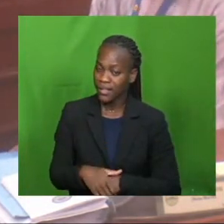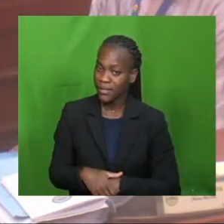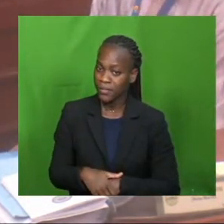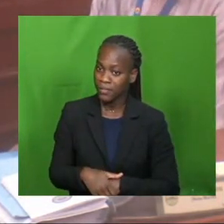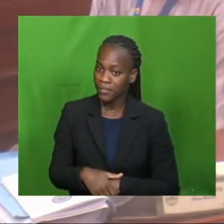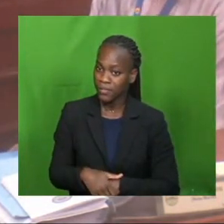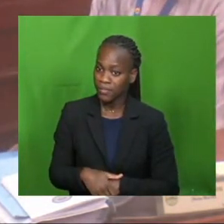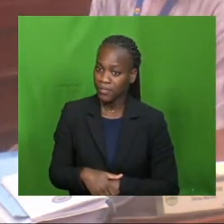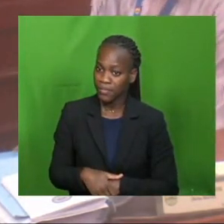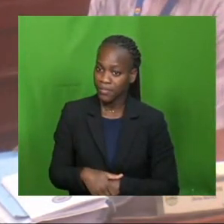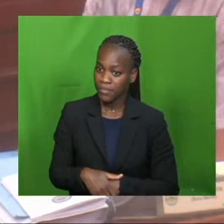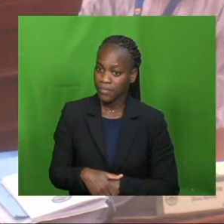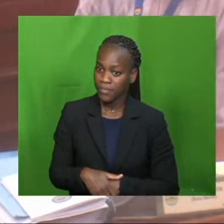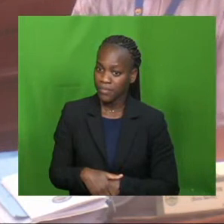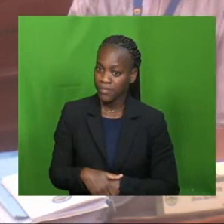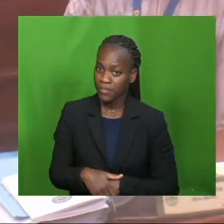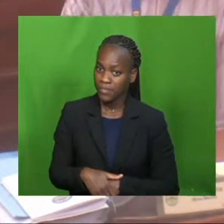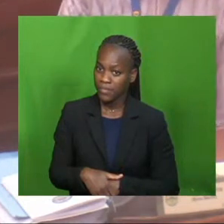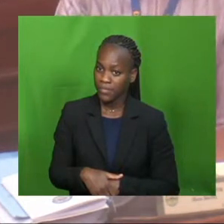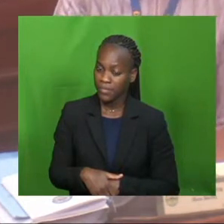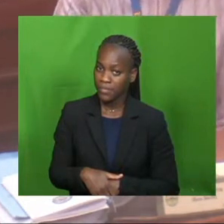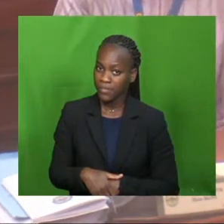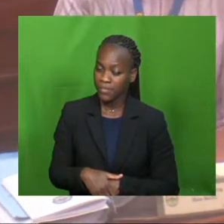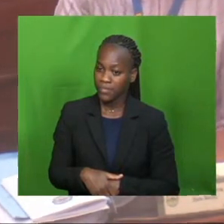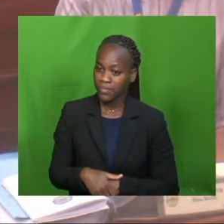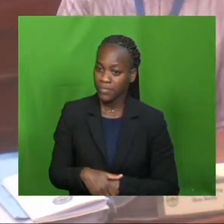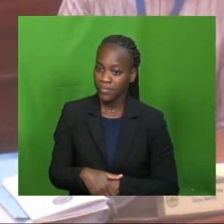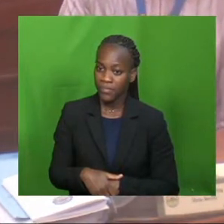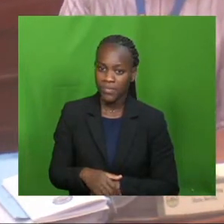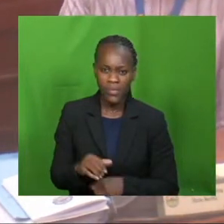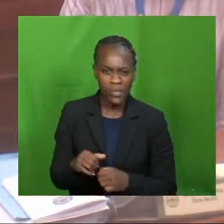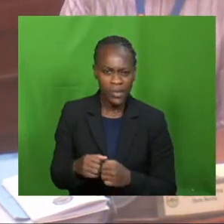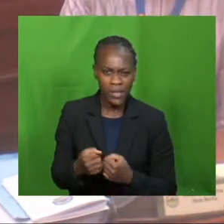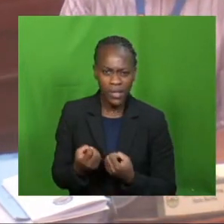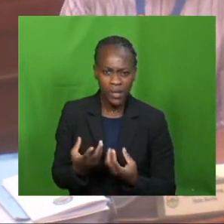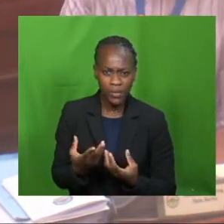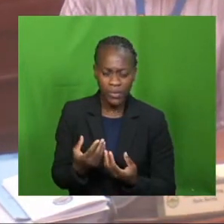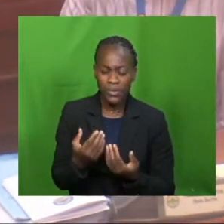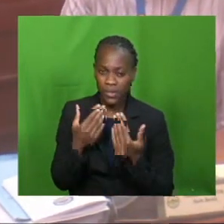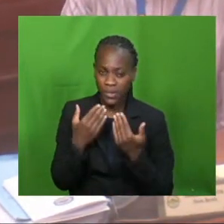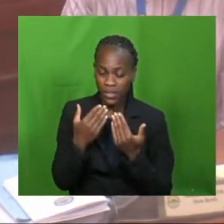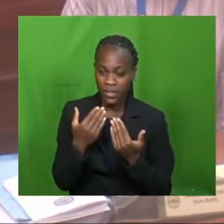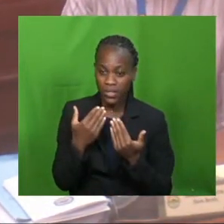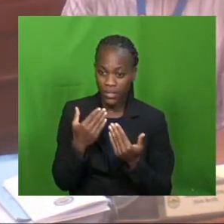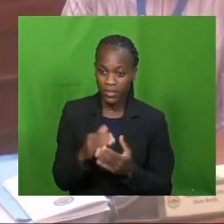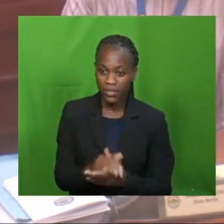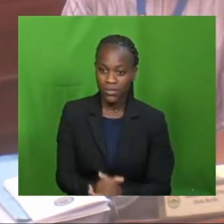of 4. Okay. How many? Thank you, Mr. Speaker.